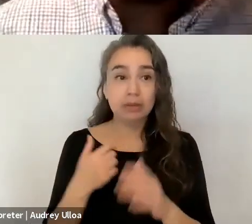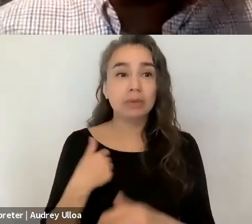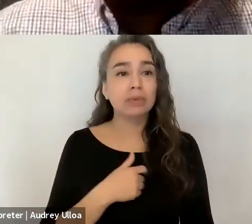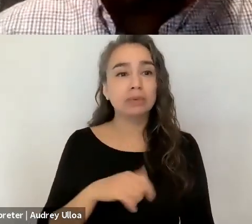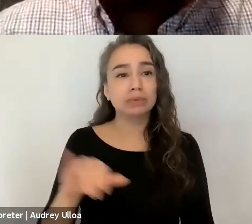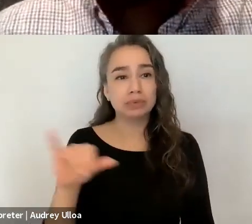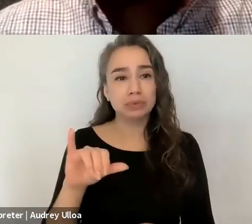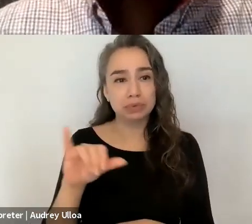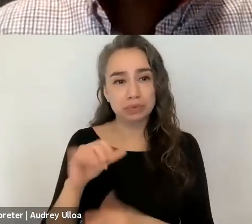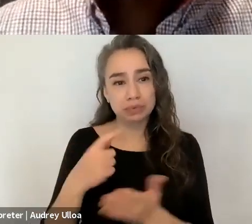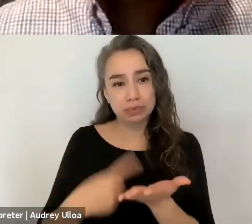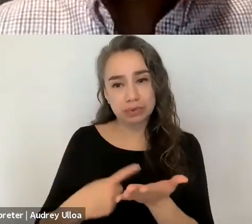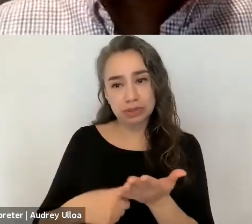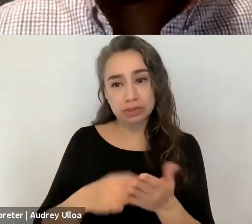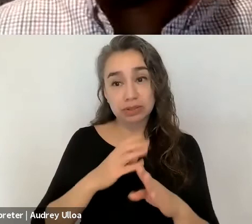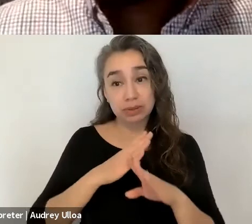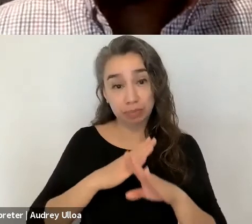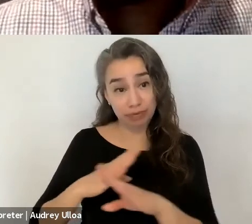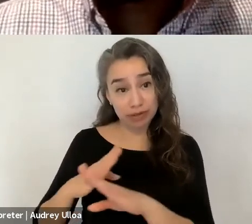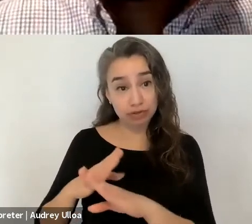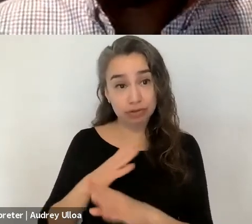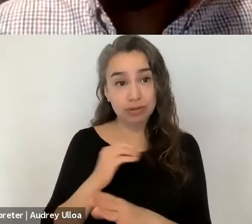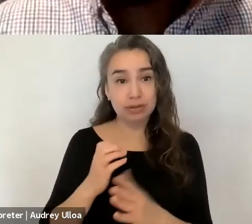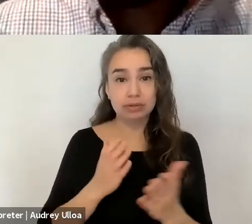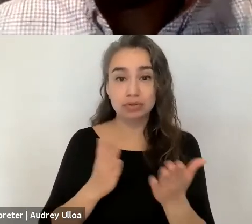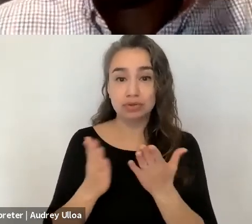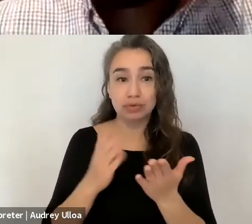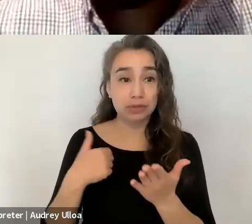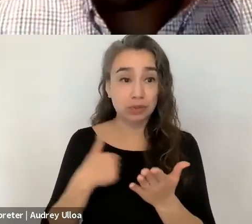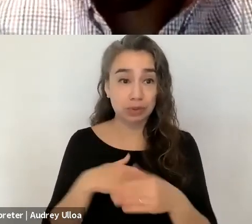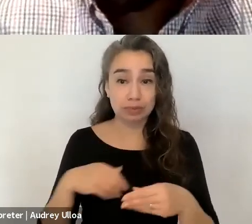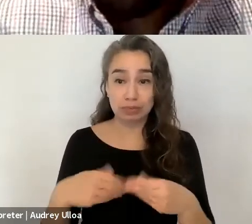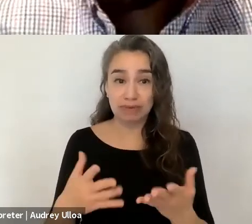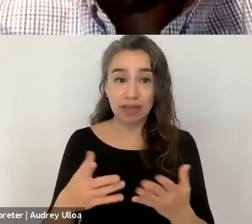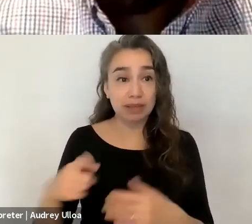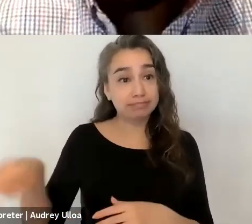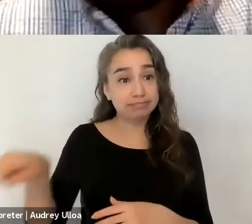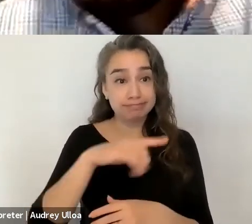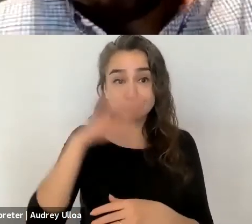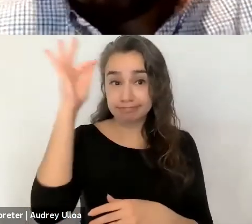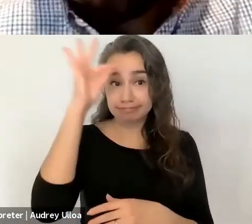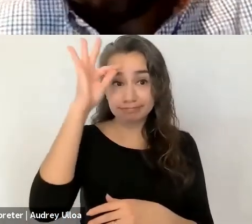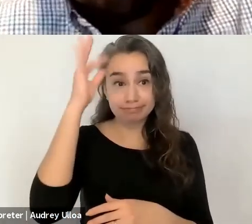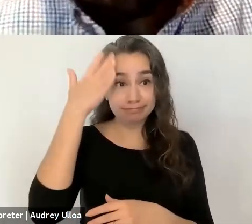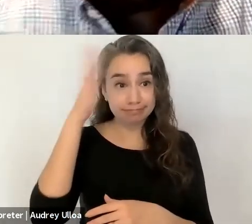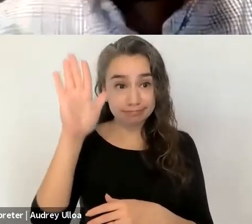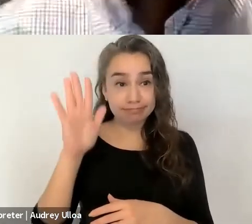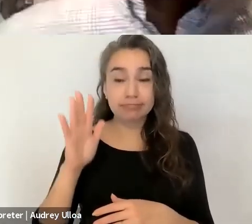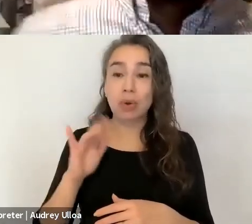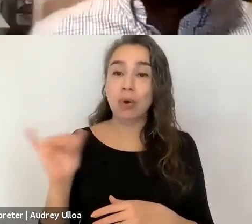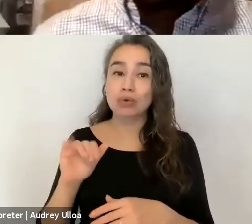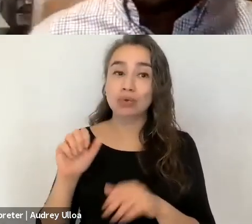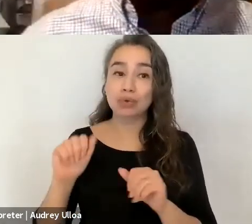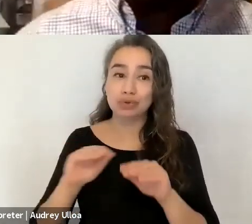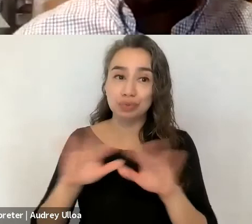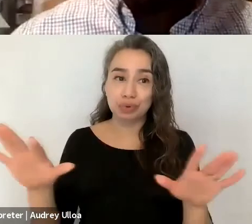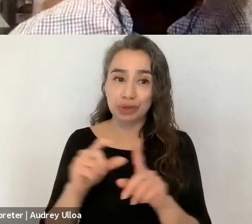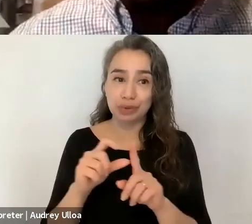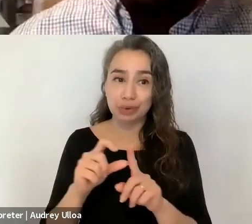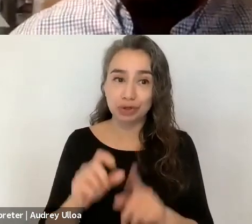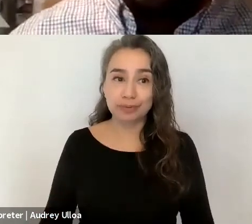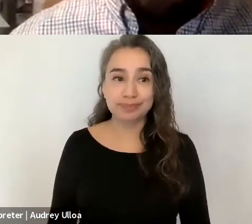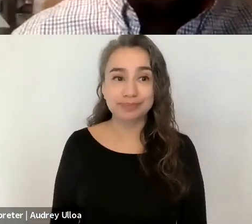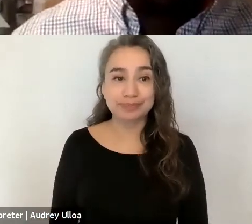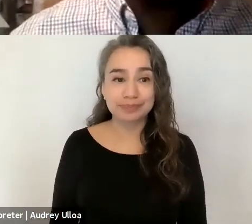to discuss prevention and the services that we provided that they didn't know. And they were also able to spread the word. And forgive me